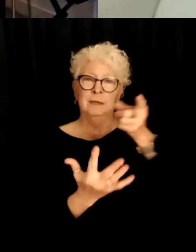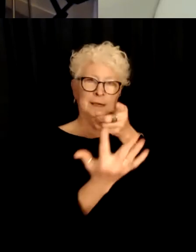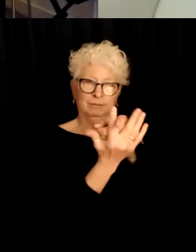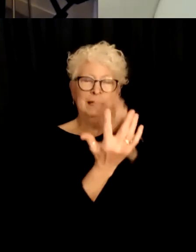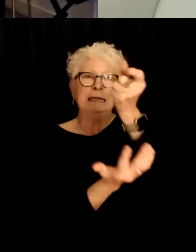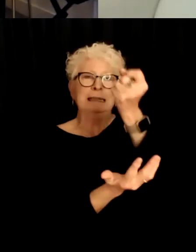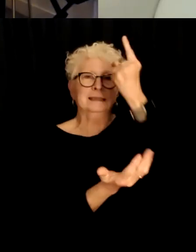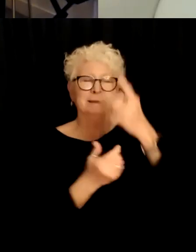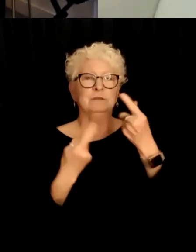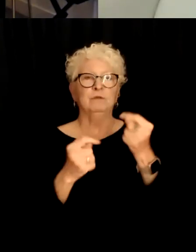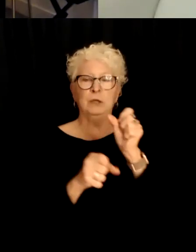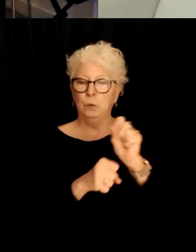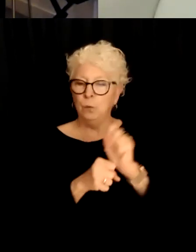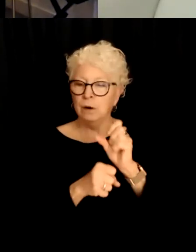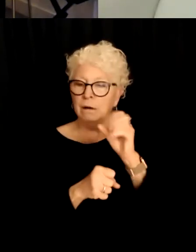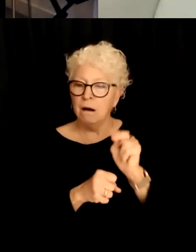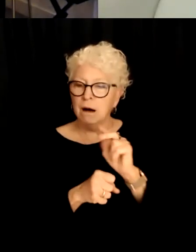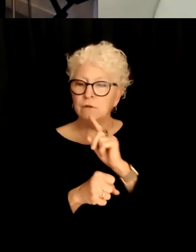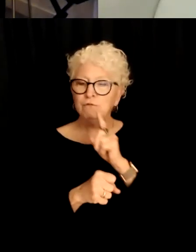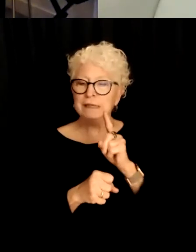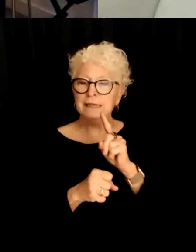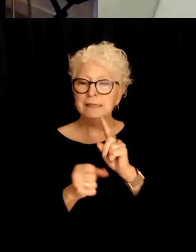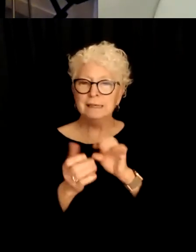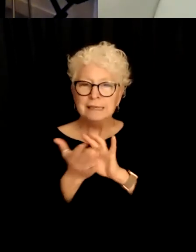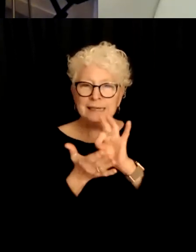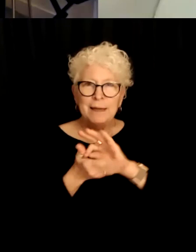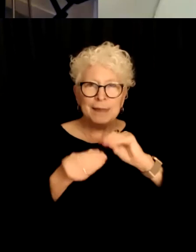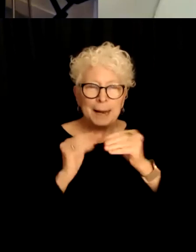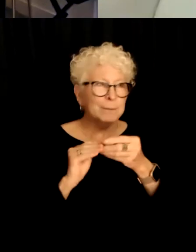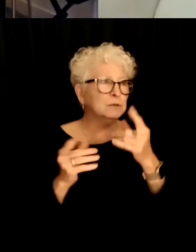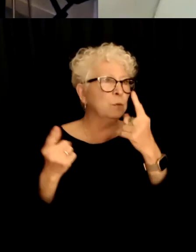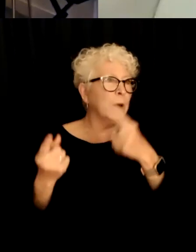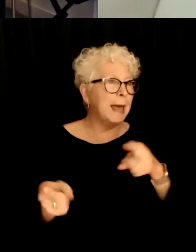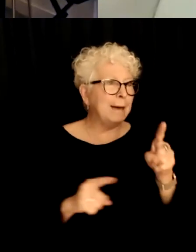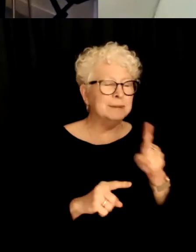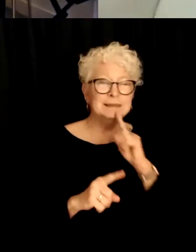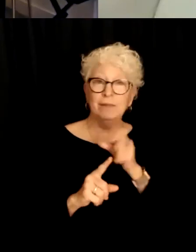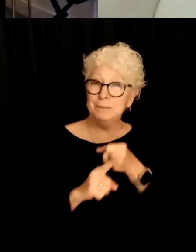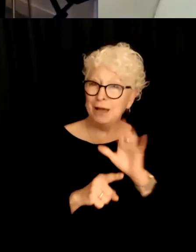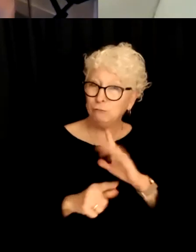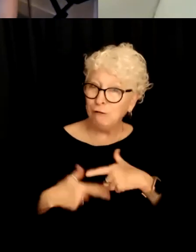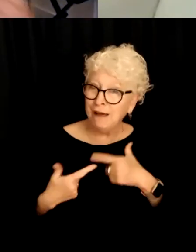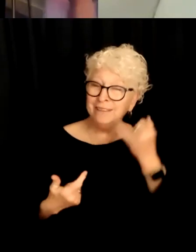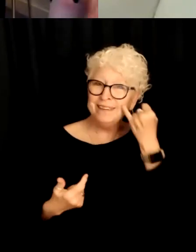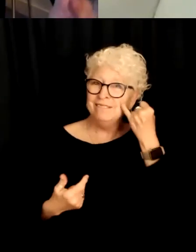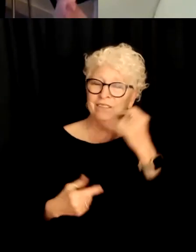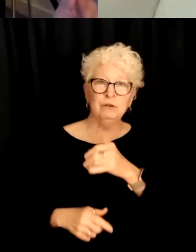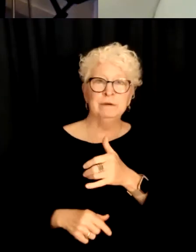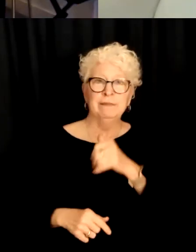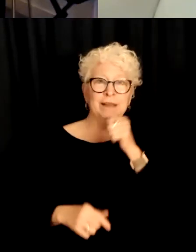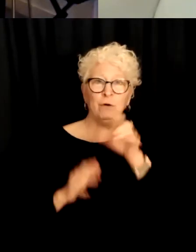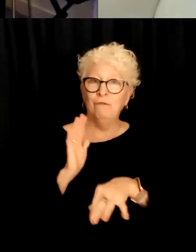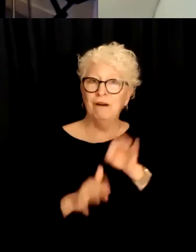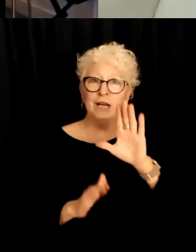on, actually quantifying what happens if you don't get diagnosed or you get misdiagnosed. What actually happens to all